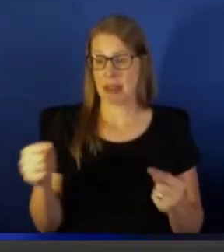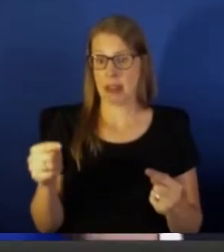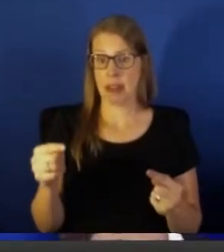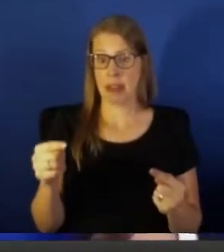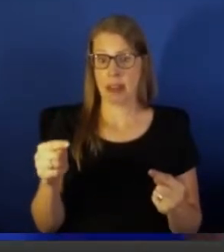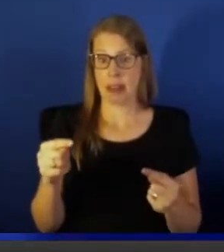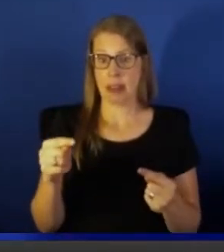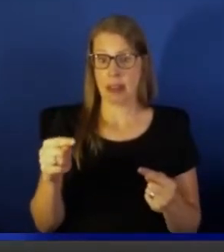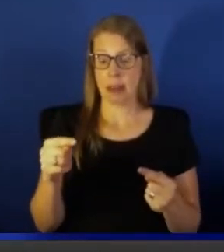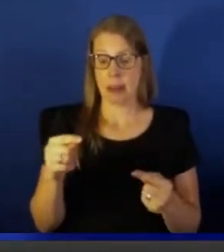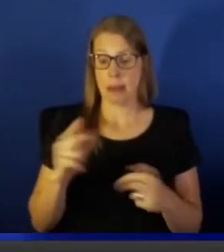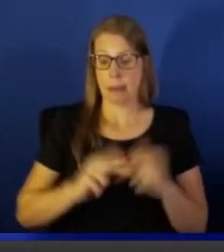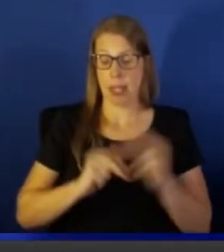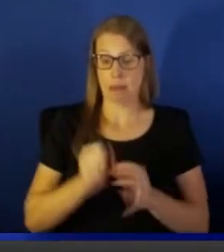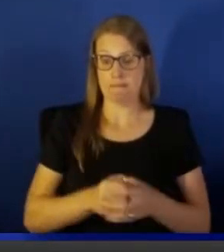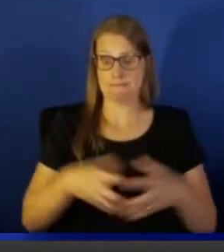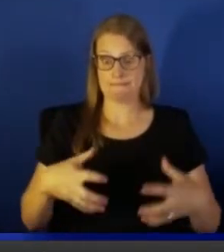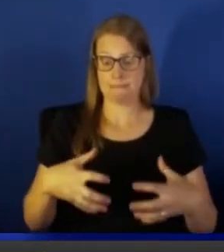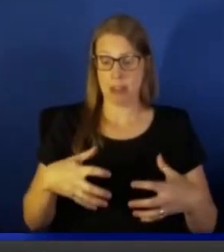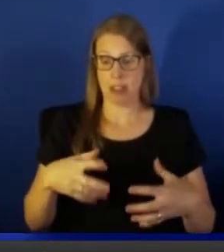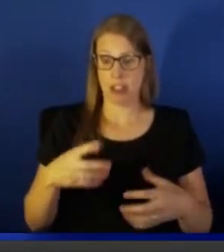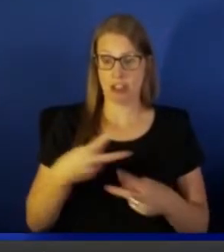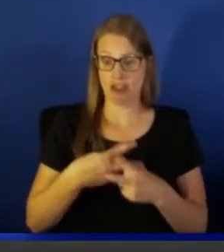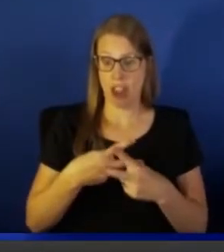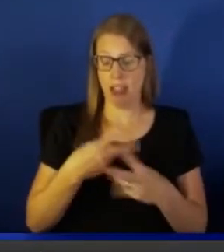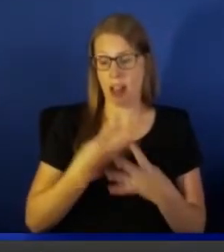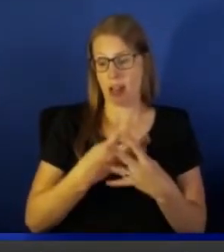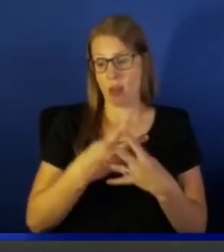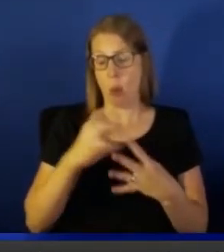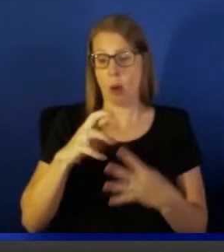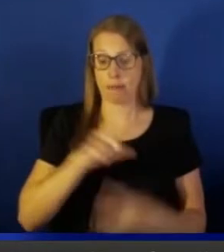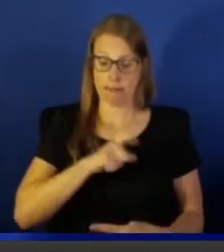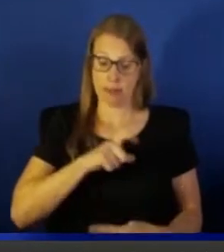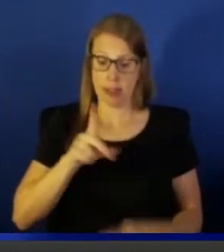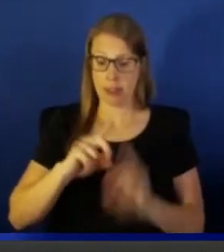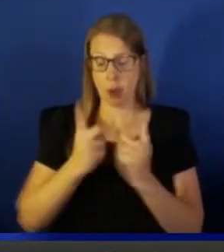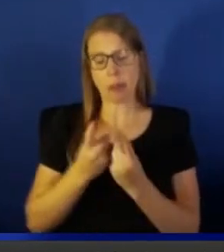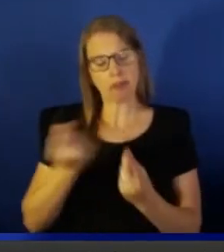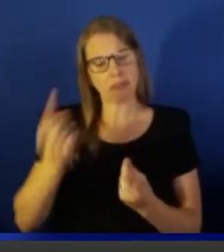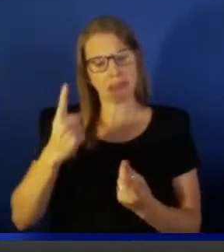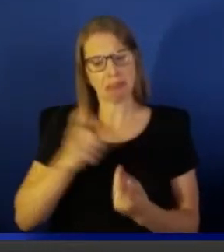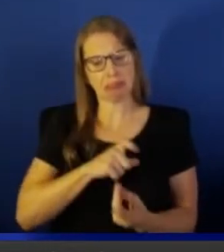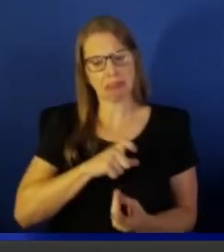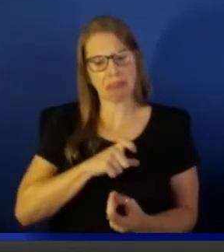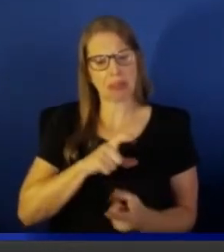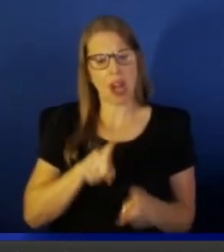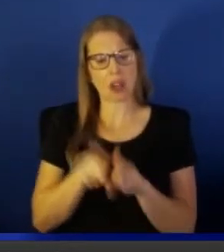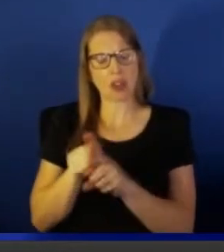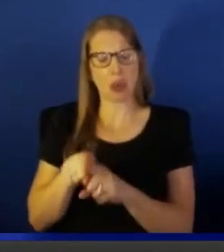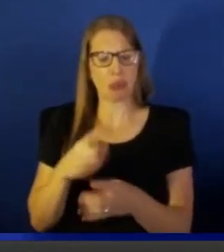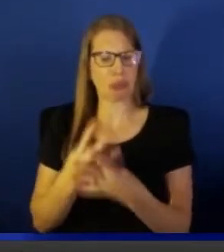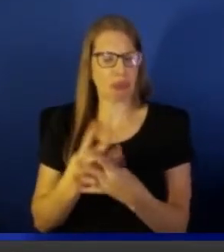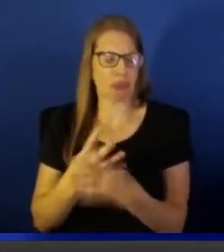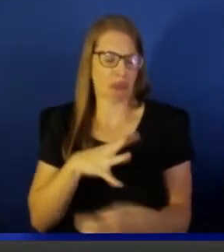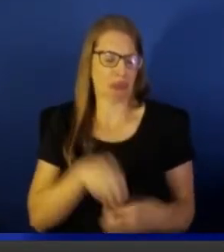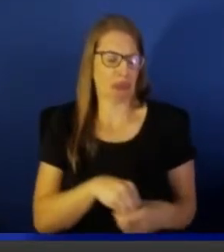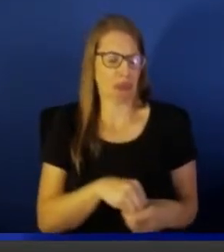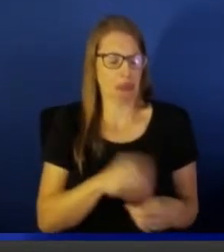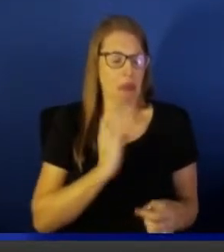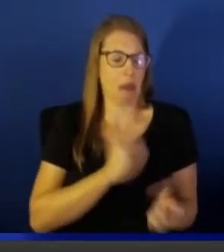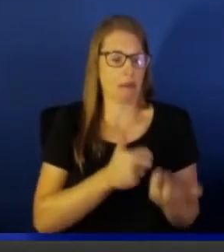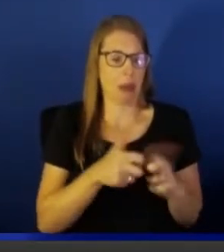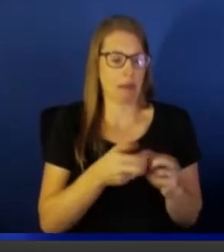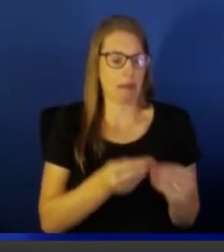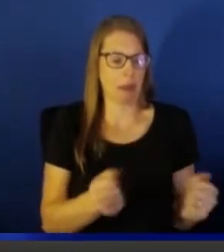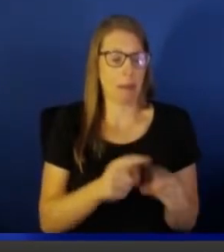police departments and everything else. While certainly corrections and enforcement have a part to do with our very real problem, the type of city you have, believe it or